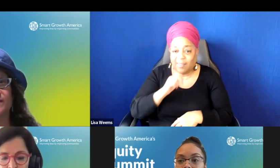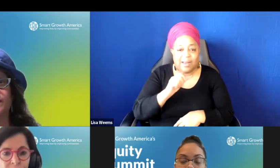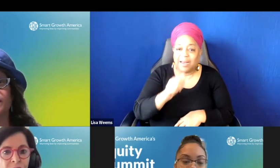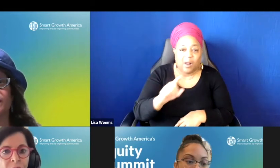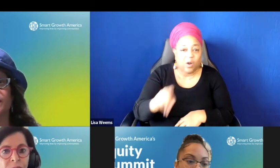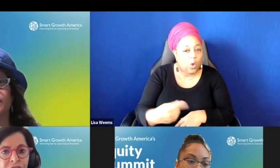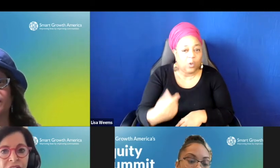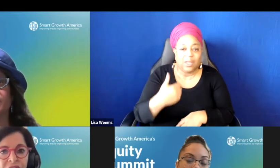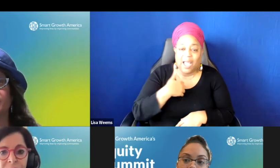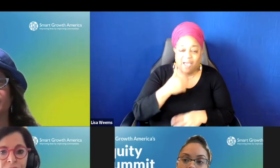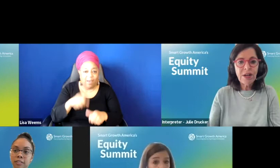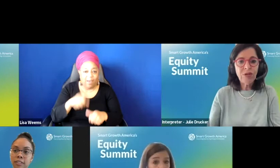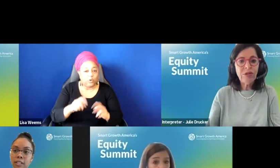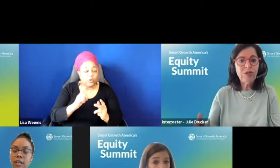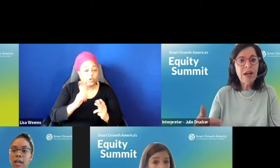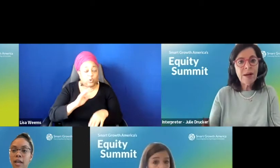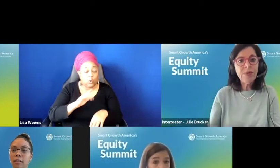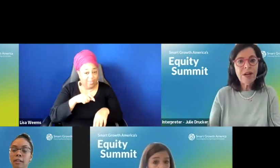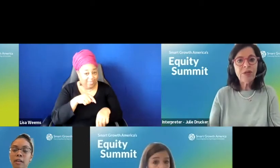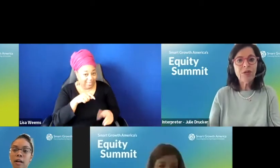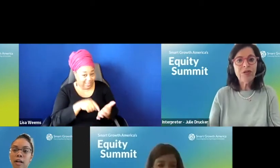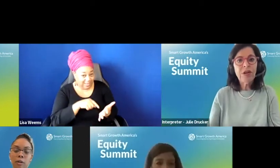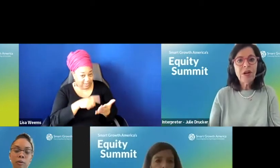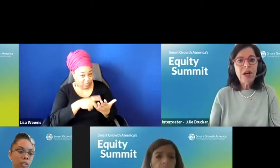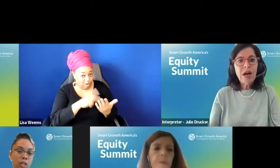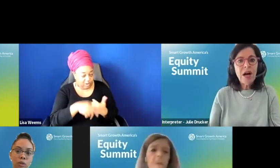have opportunities on projects city and